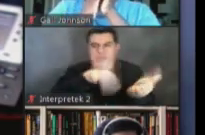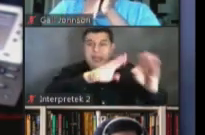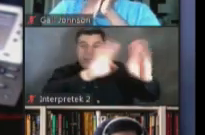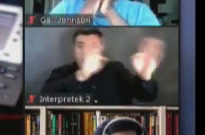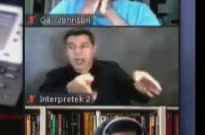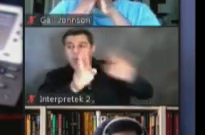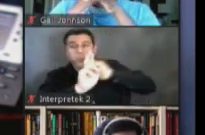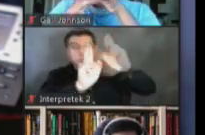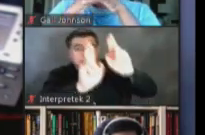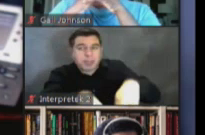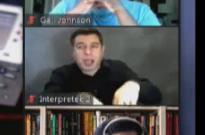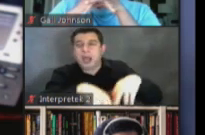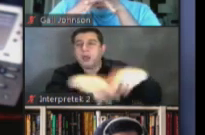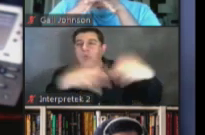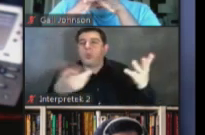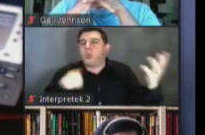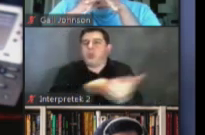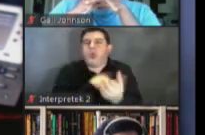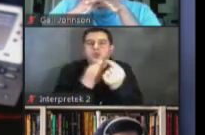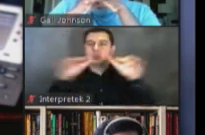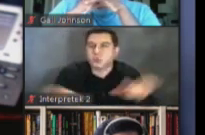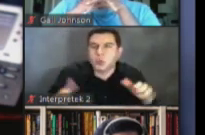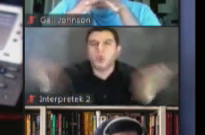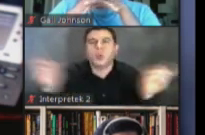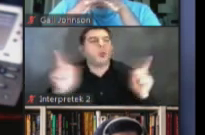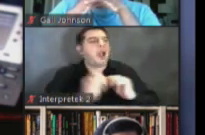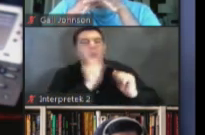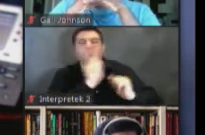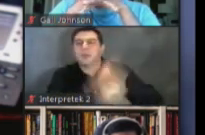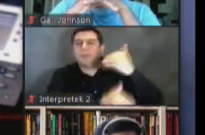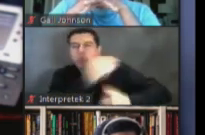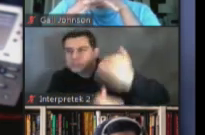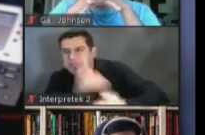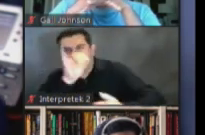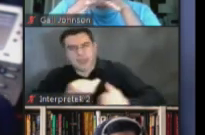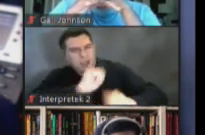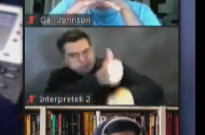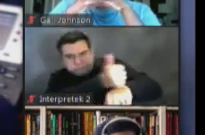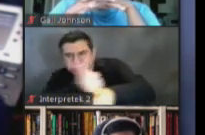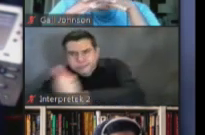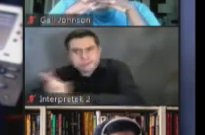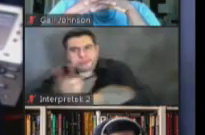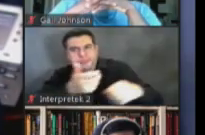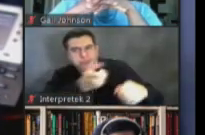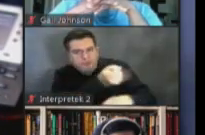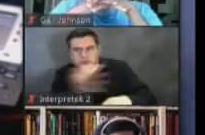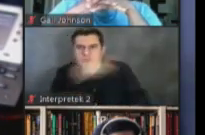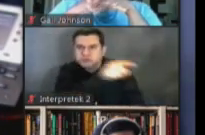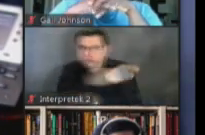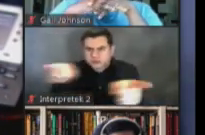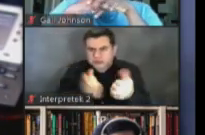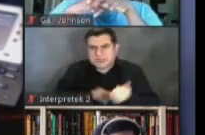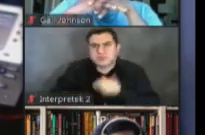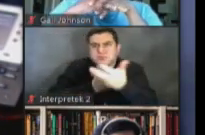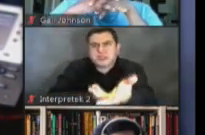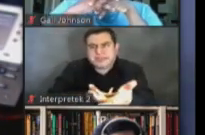are in implementing those. So as you've heard, and I think a few of you on the commission have expressed today, a lot of